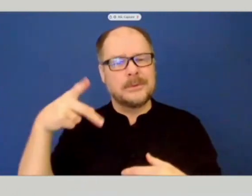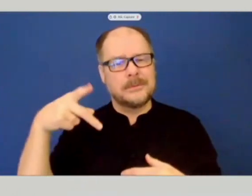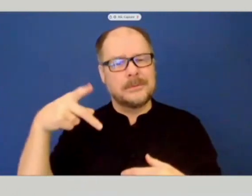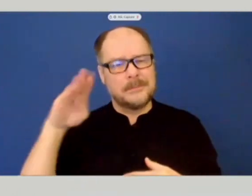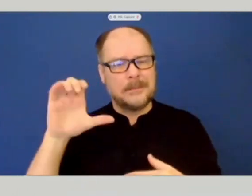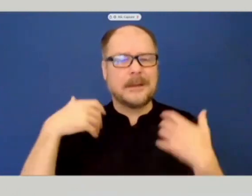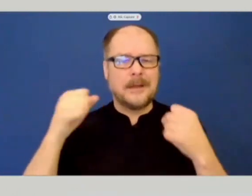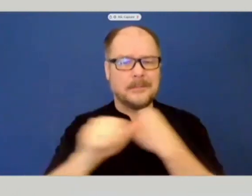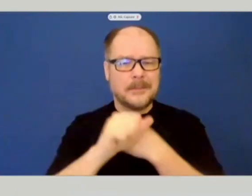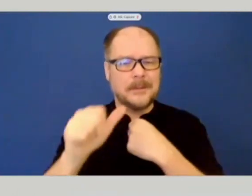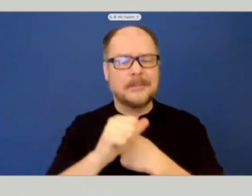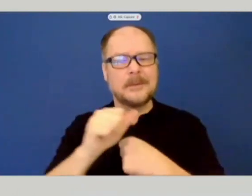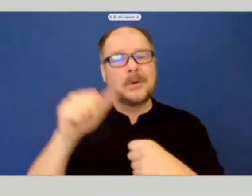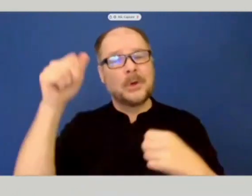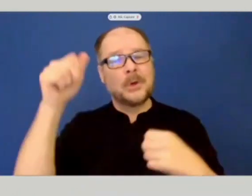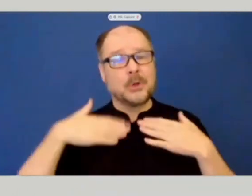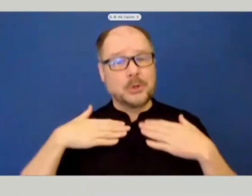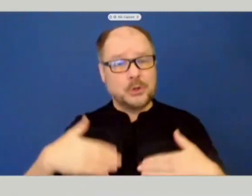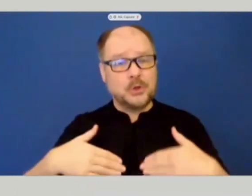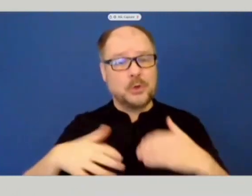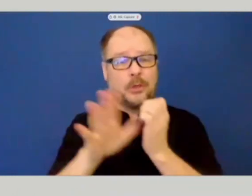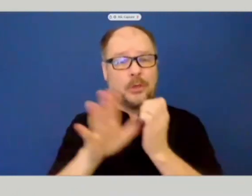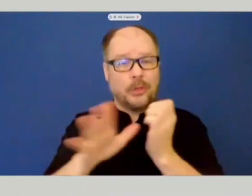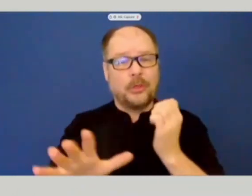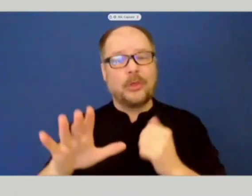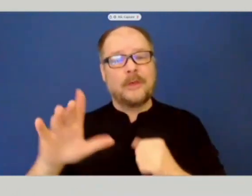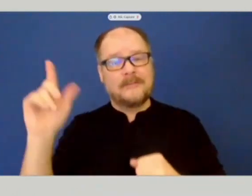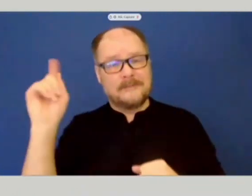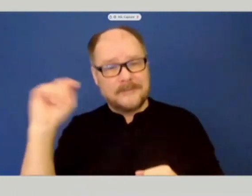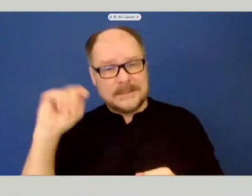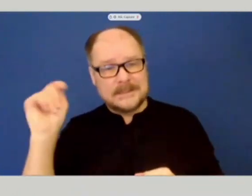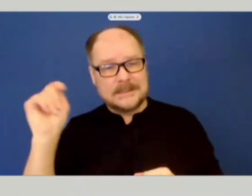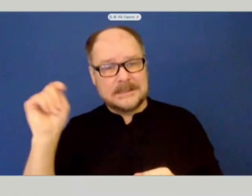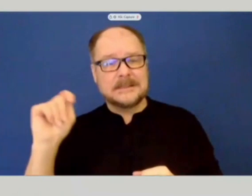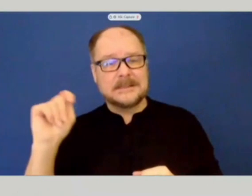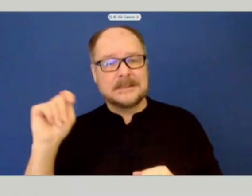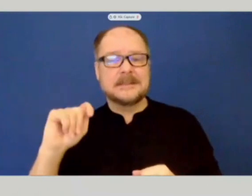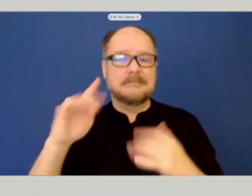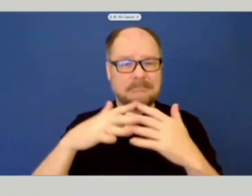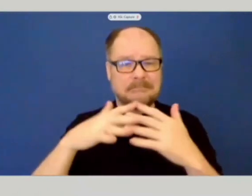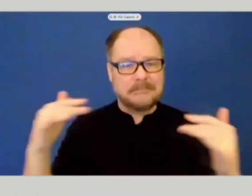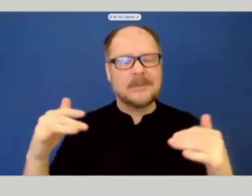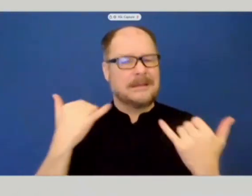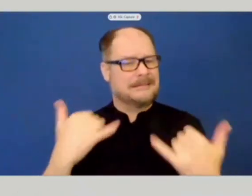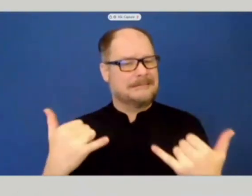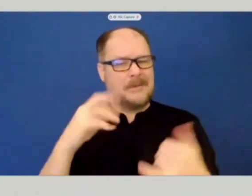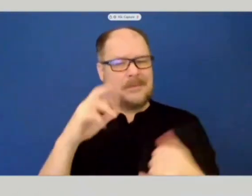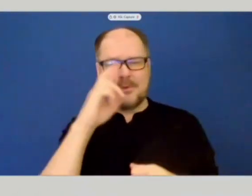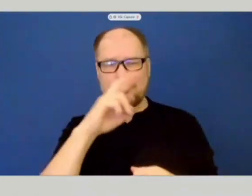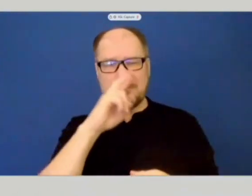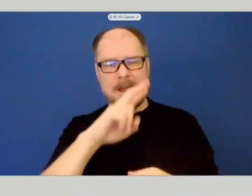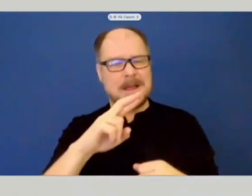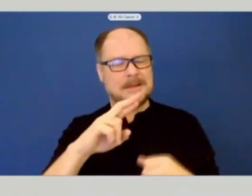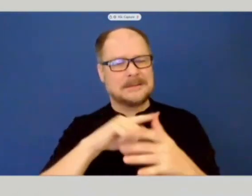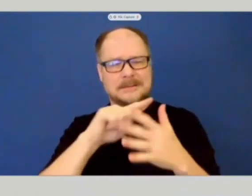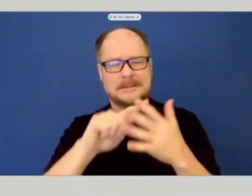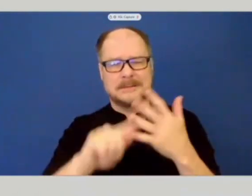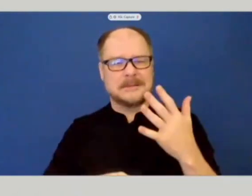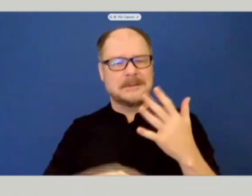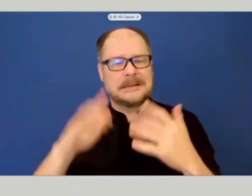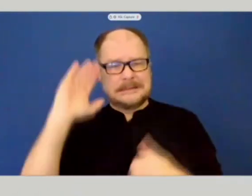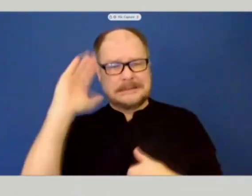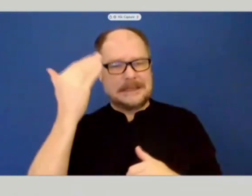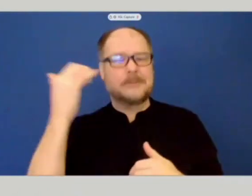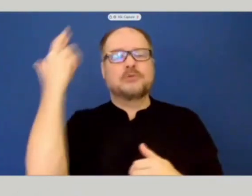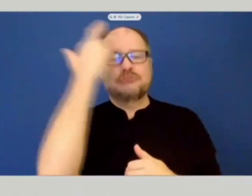feces, urine, unlivable conditions. What is it about the rats specifically that pushes this over the edge when there would be so many who would say that the conditions were